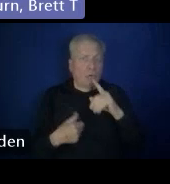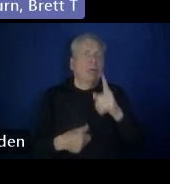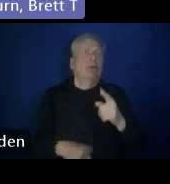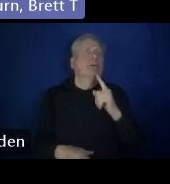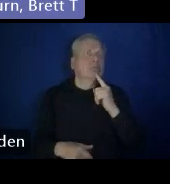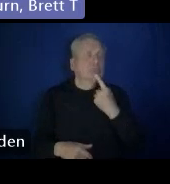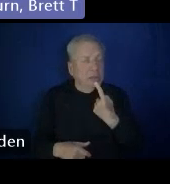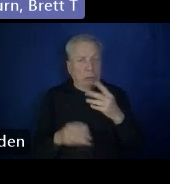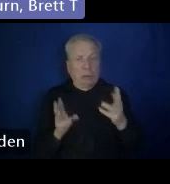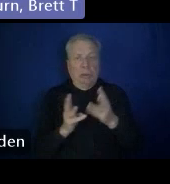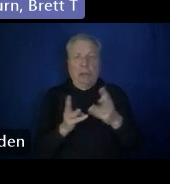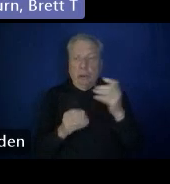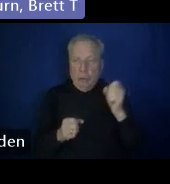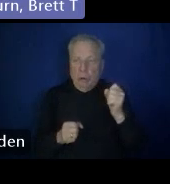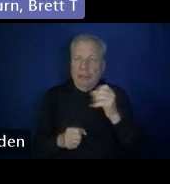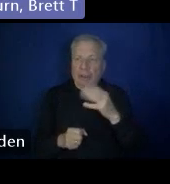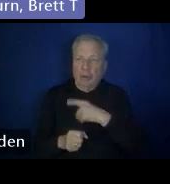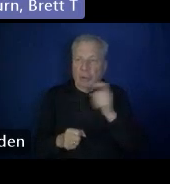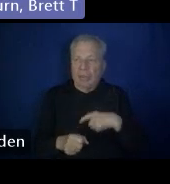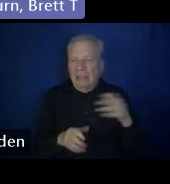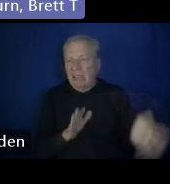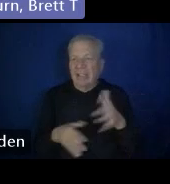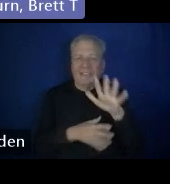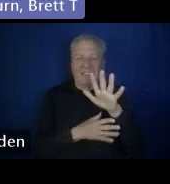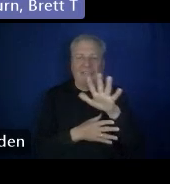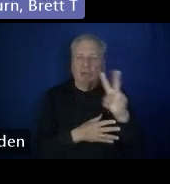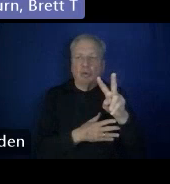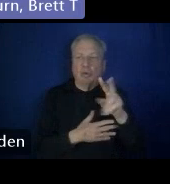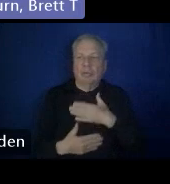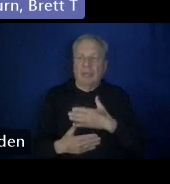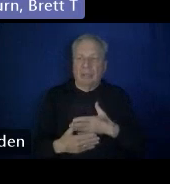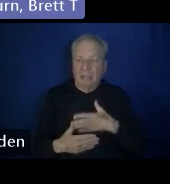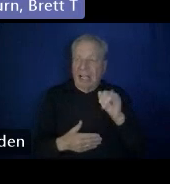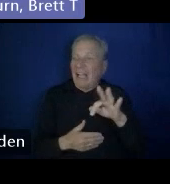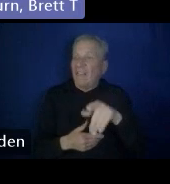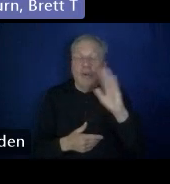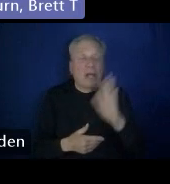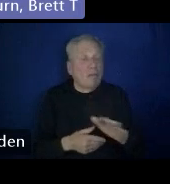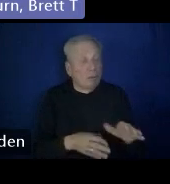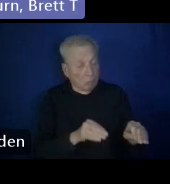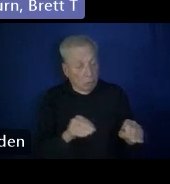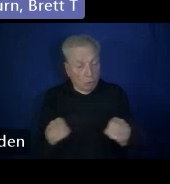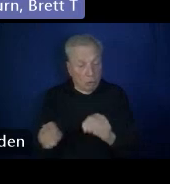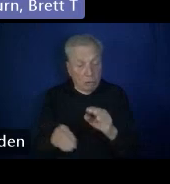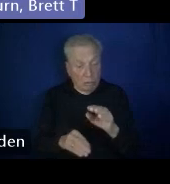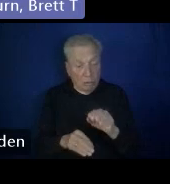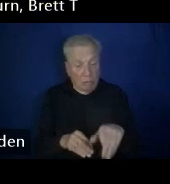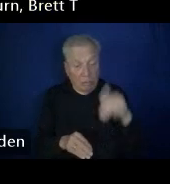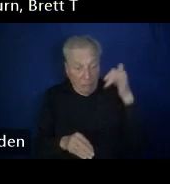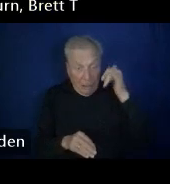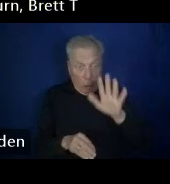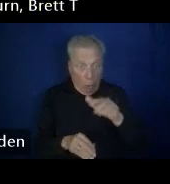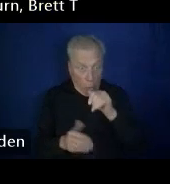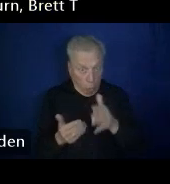actually ended up moving 52 bison carcasses. If you've ever moved a bison, it's not easy.